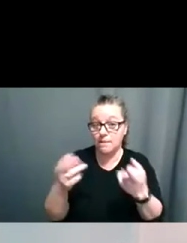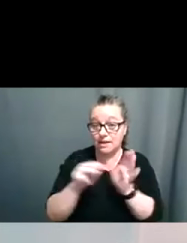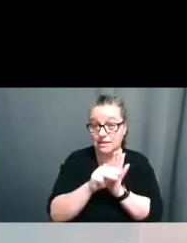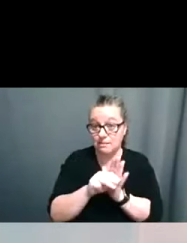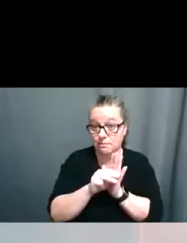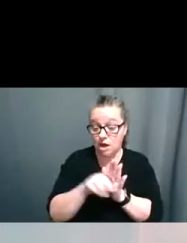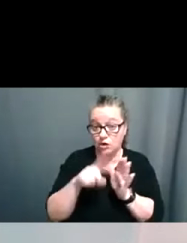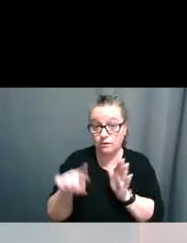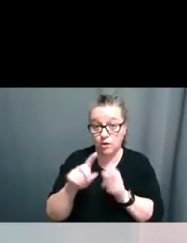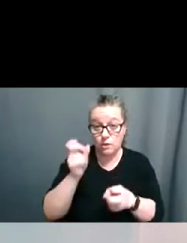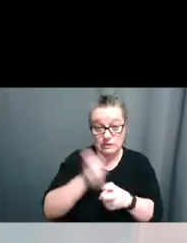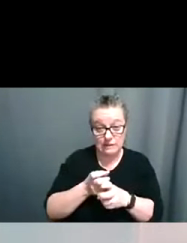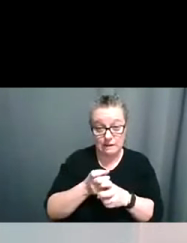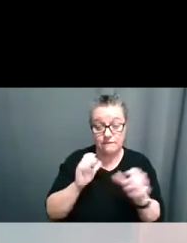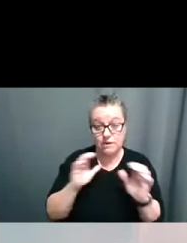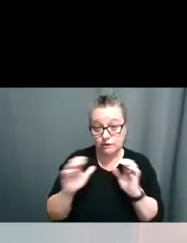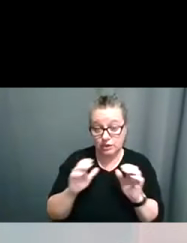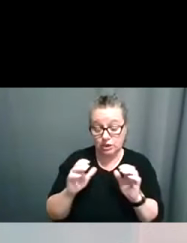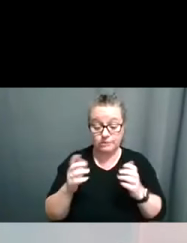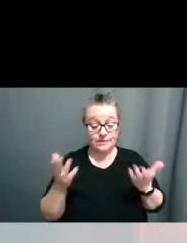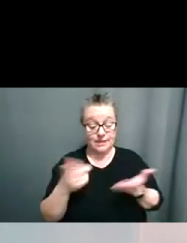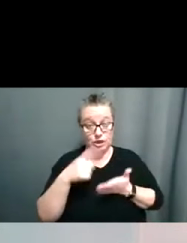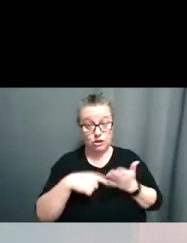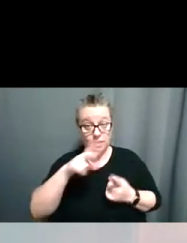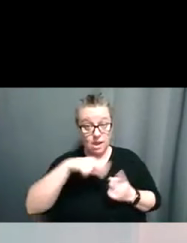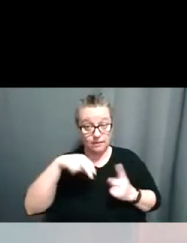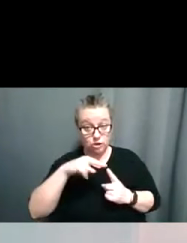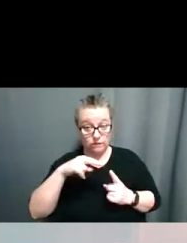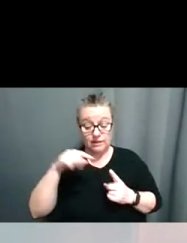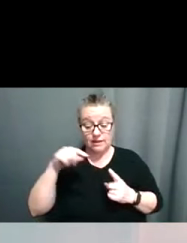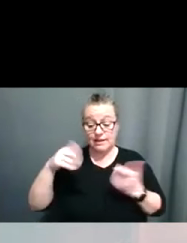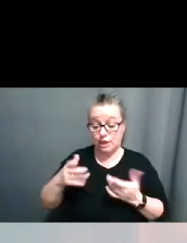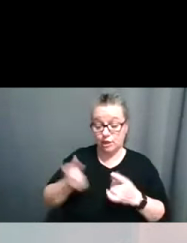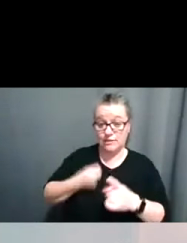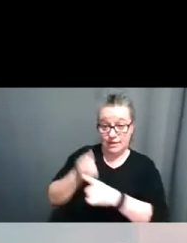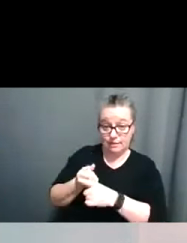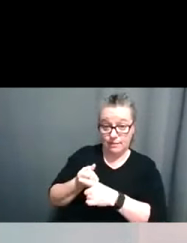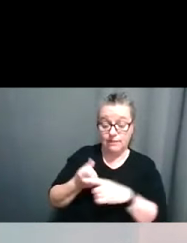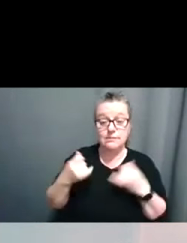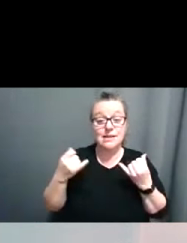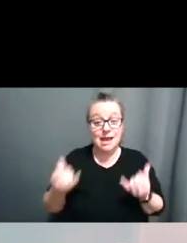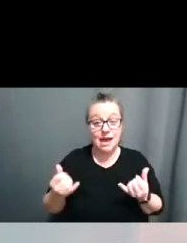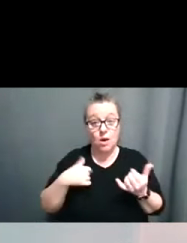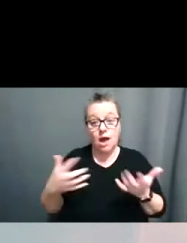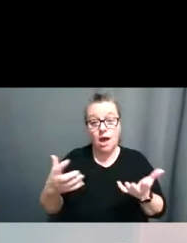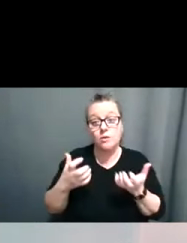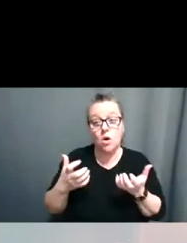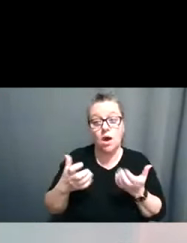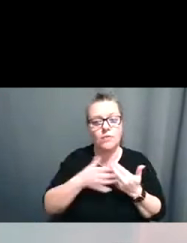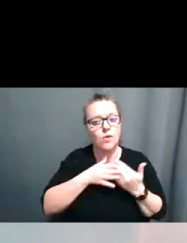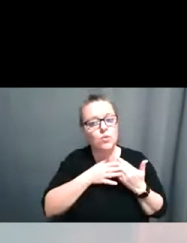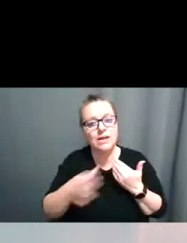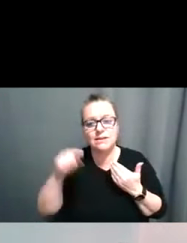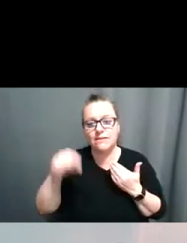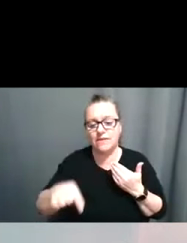kinds of tough conversations. Here's what I observed. Here's the impact. Now I want to spend the rest of